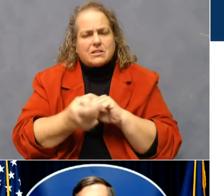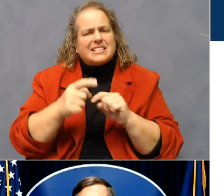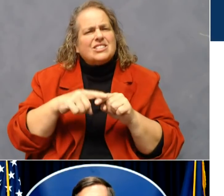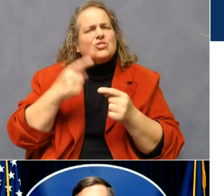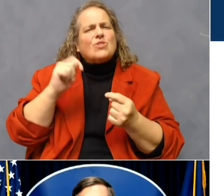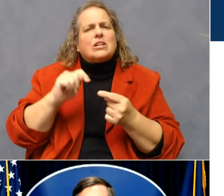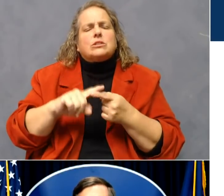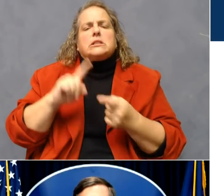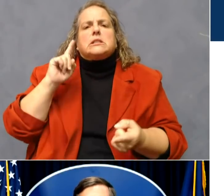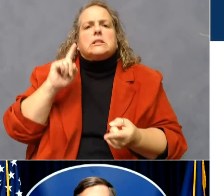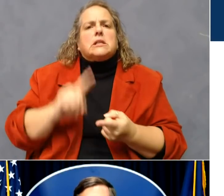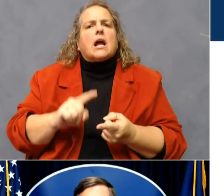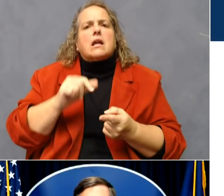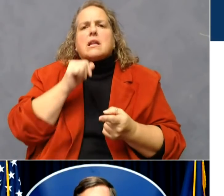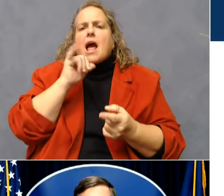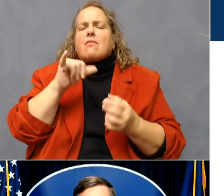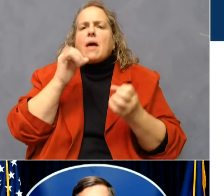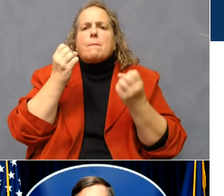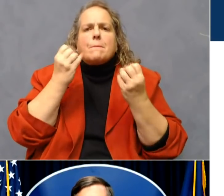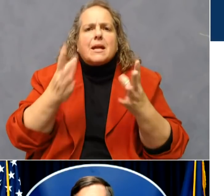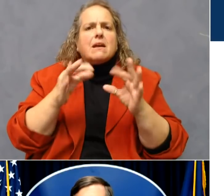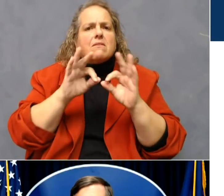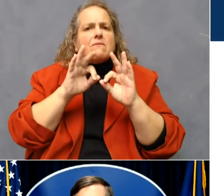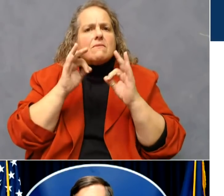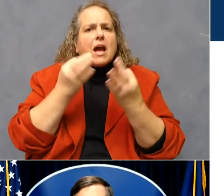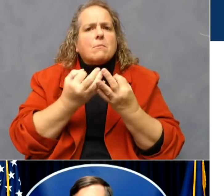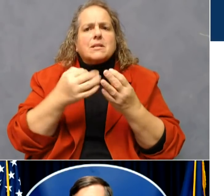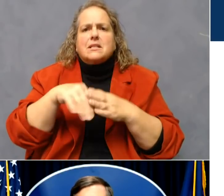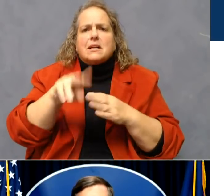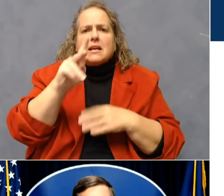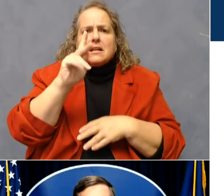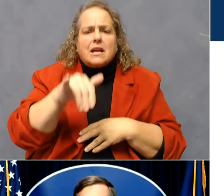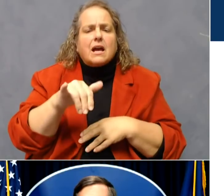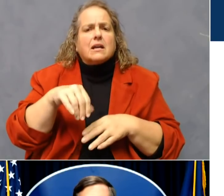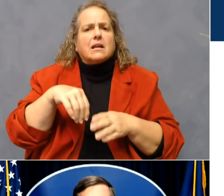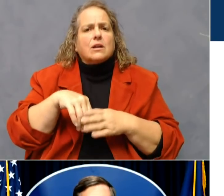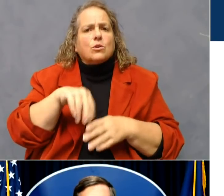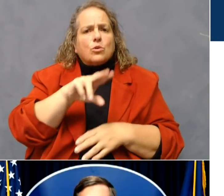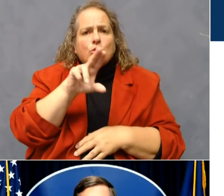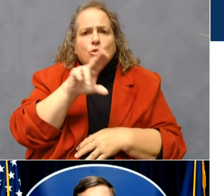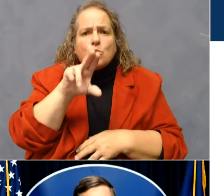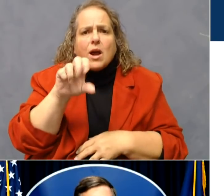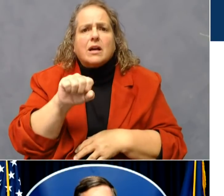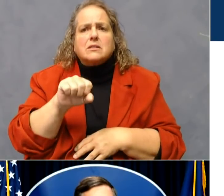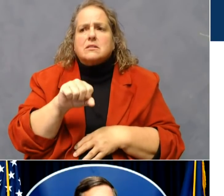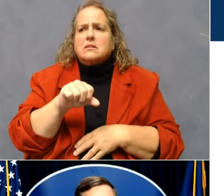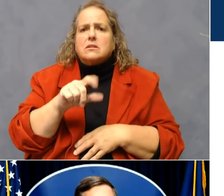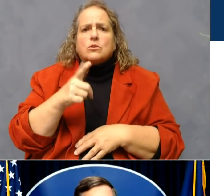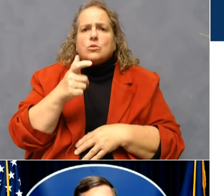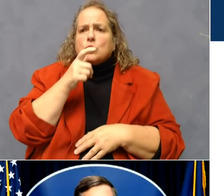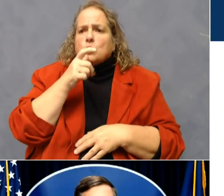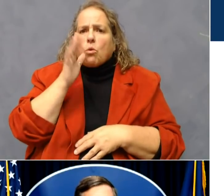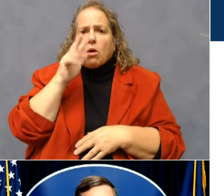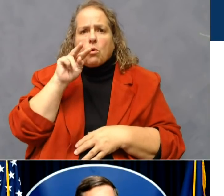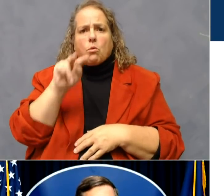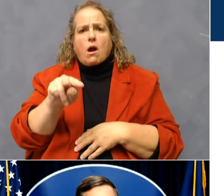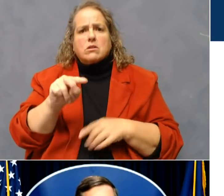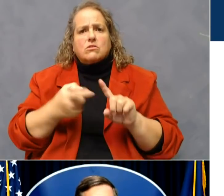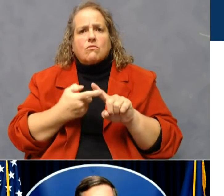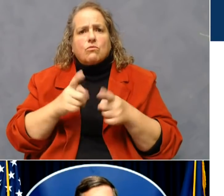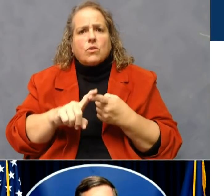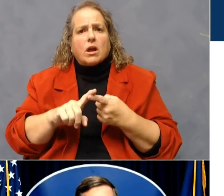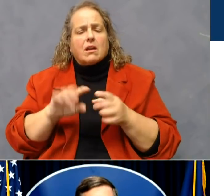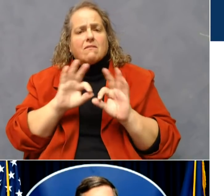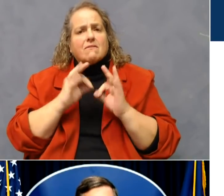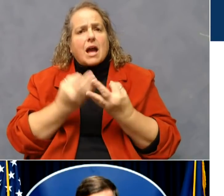in the United States that are watching their friends, family members not be able to breathe